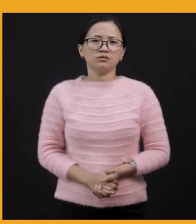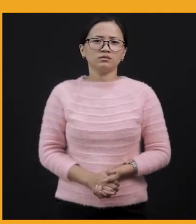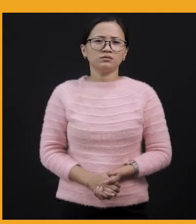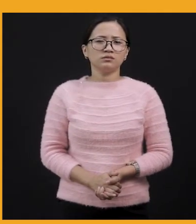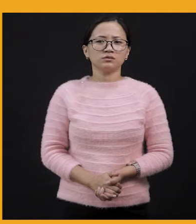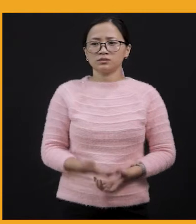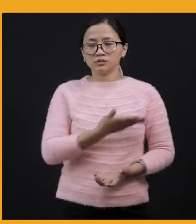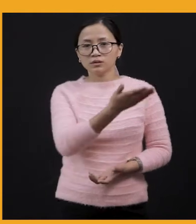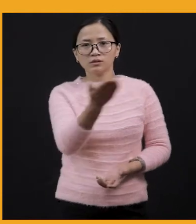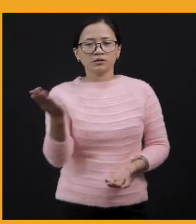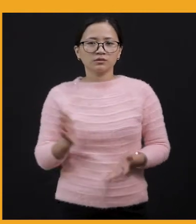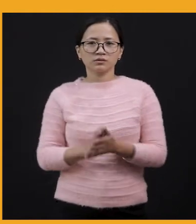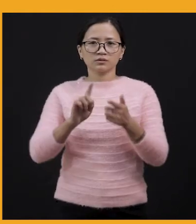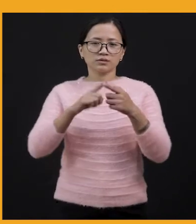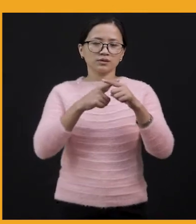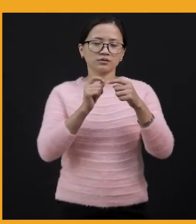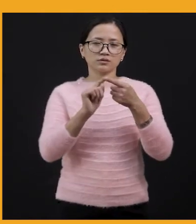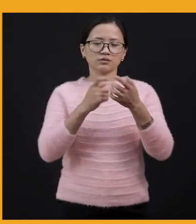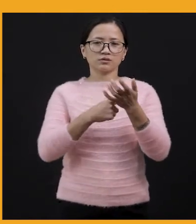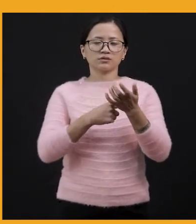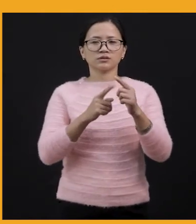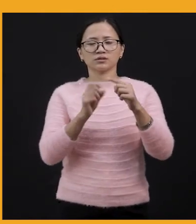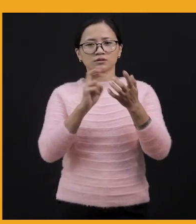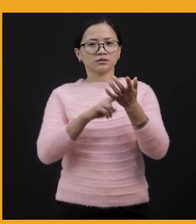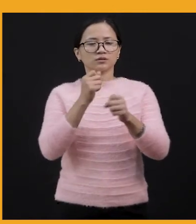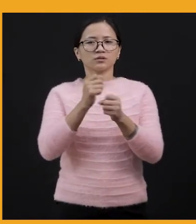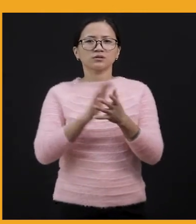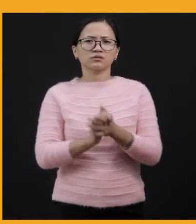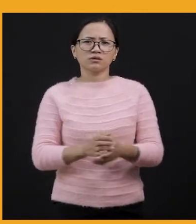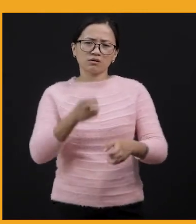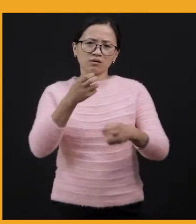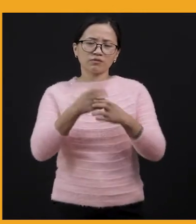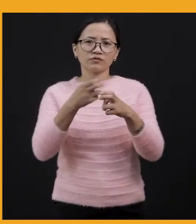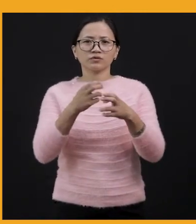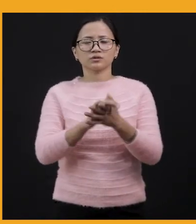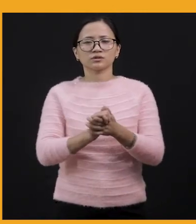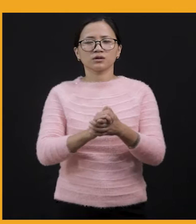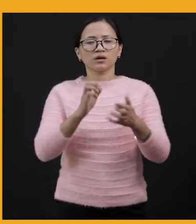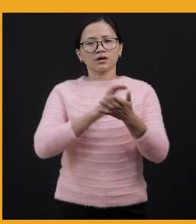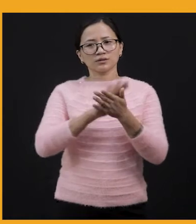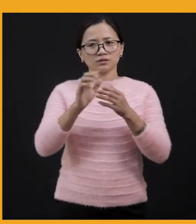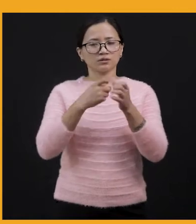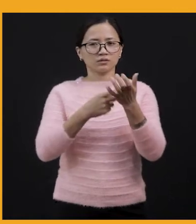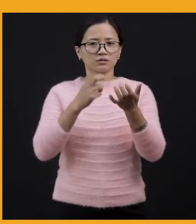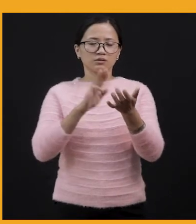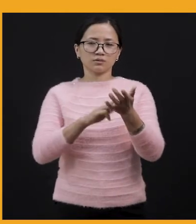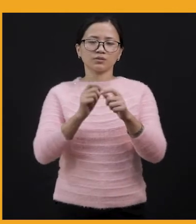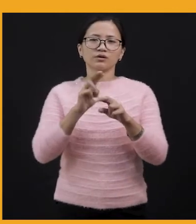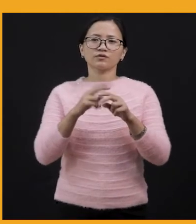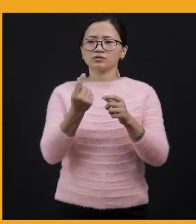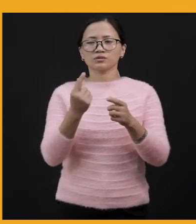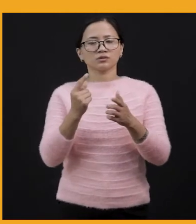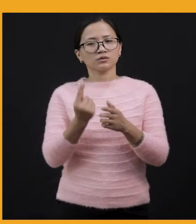Because they are exerting harmful gases. Okay, because they